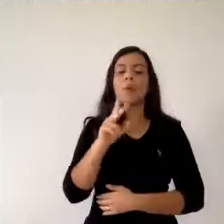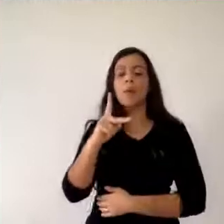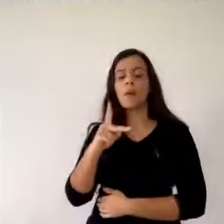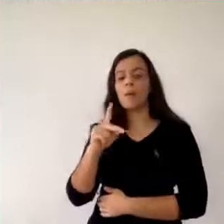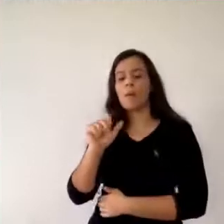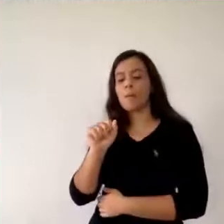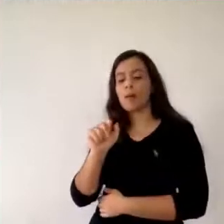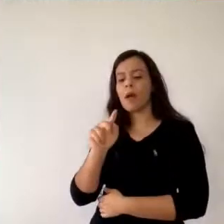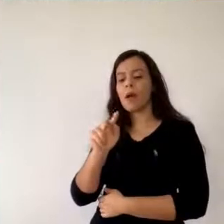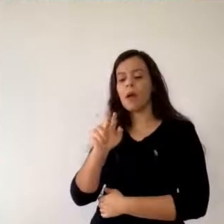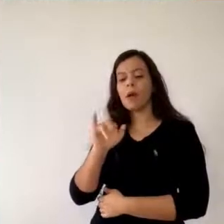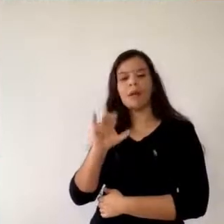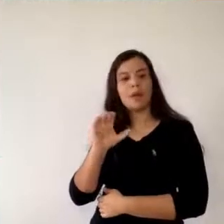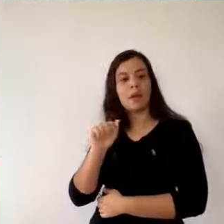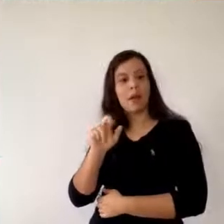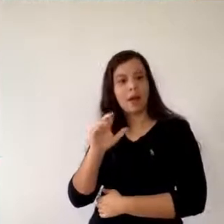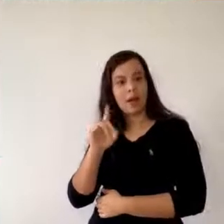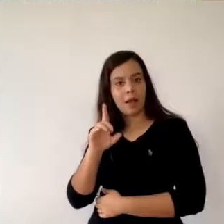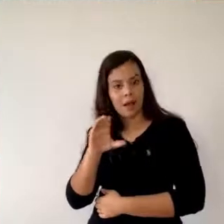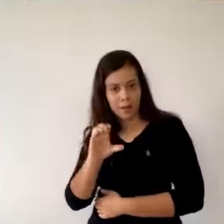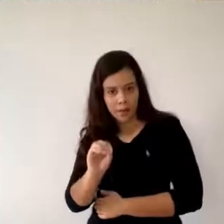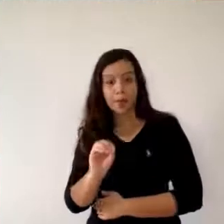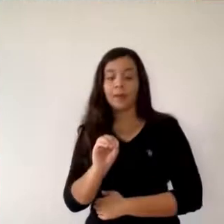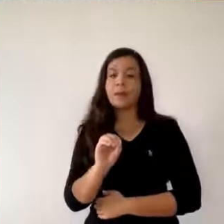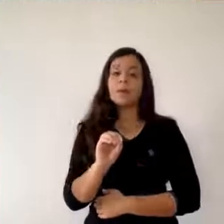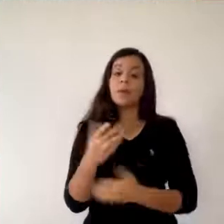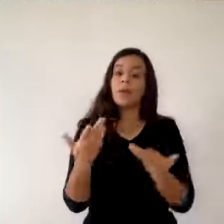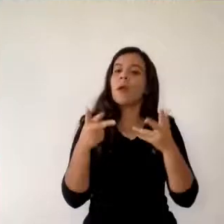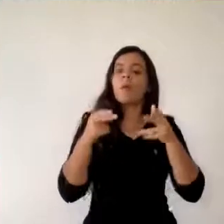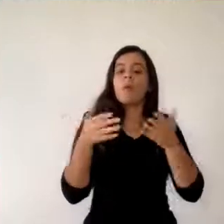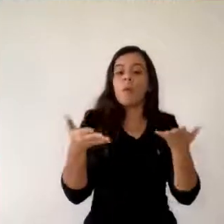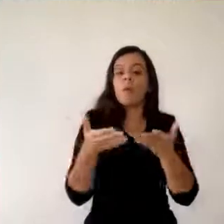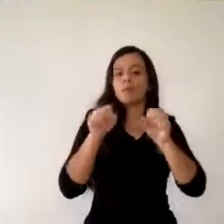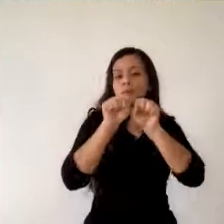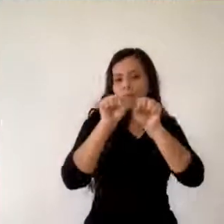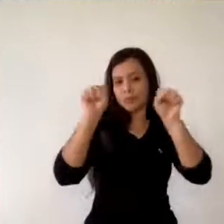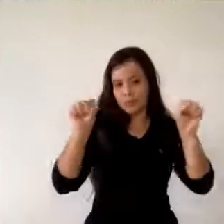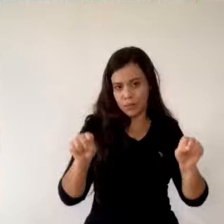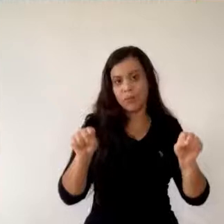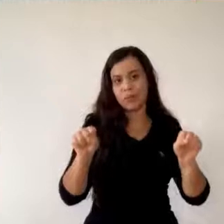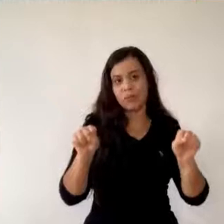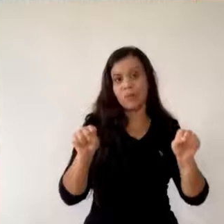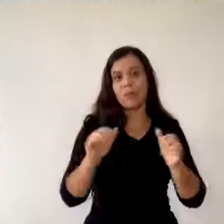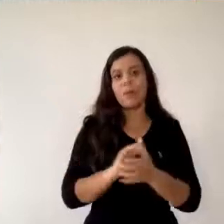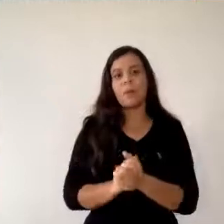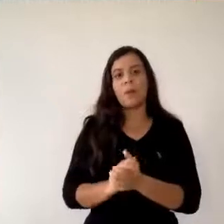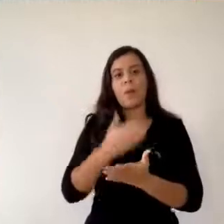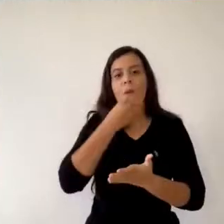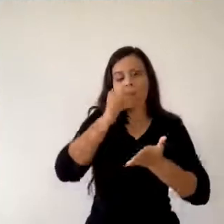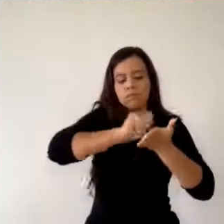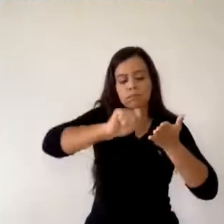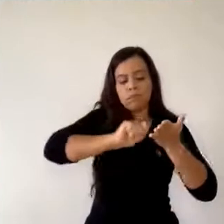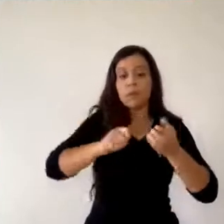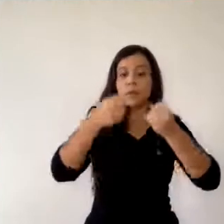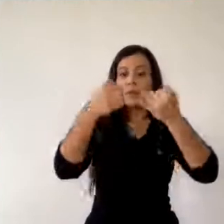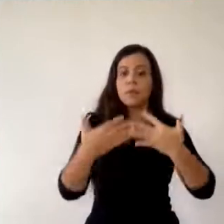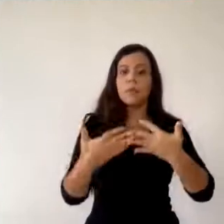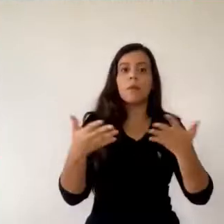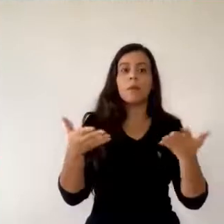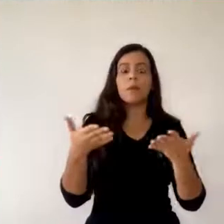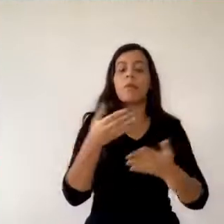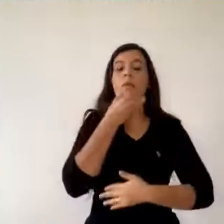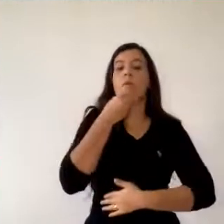Basically, it's our system in which we consider that men are